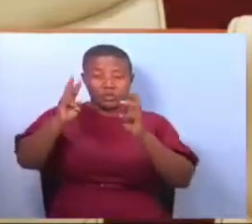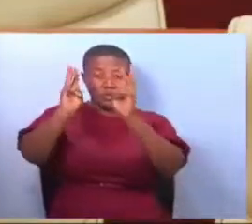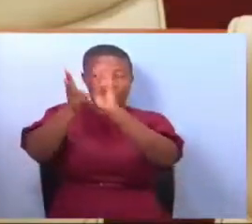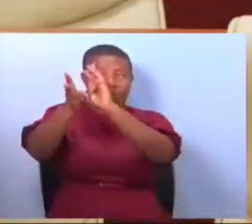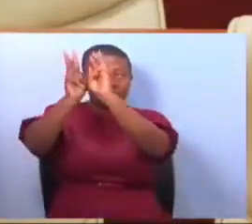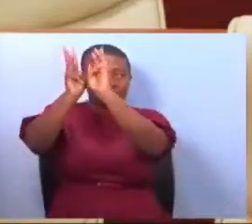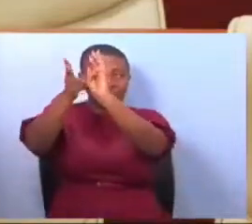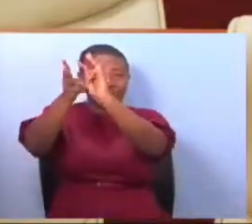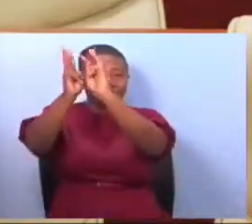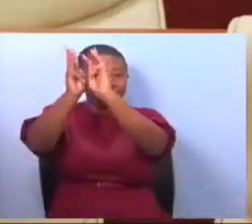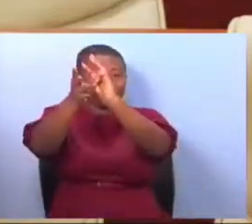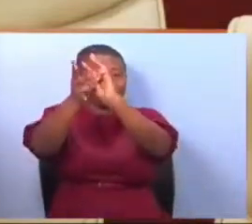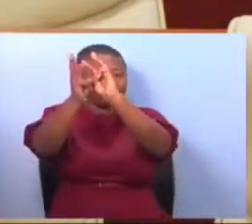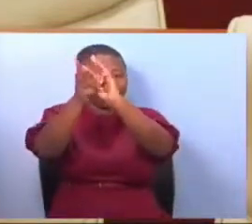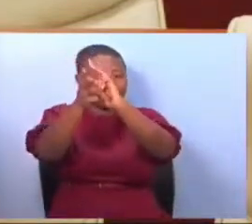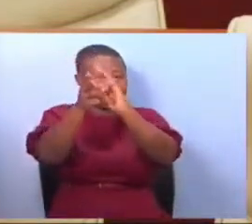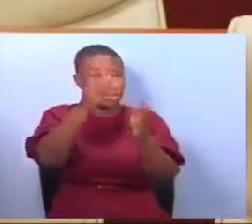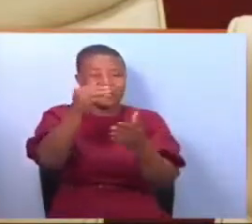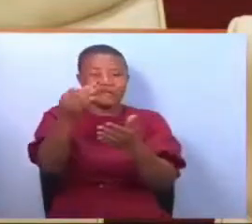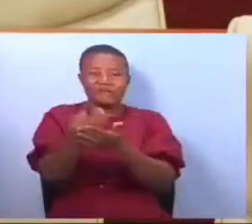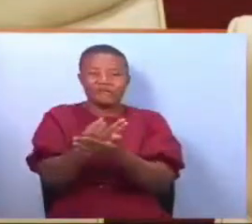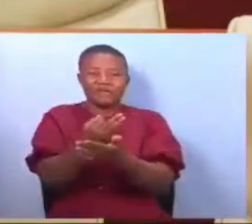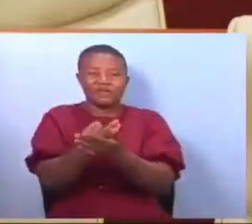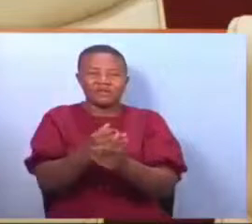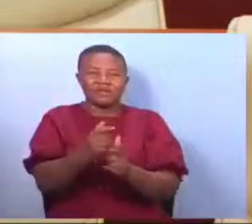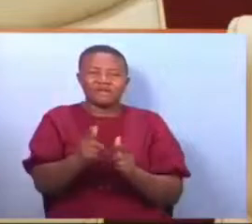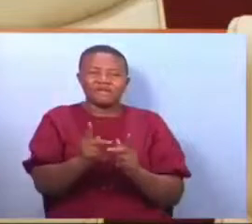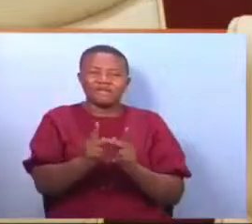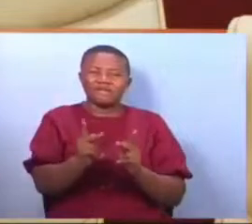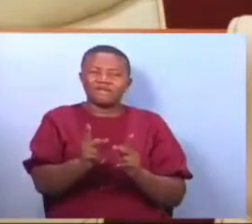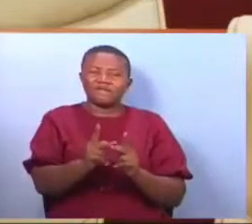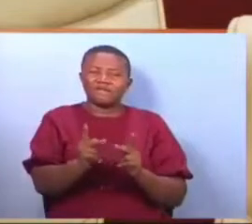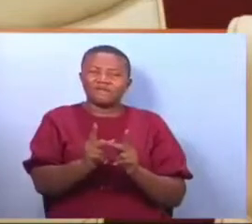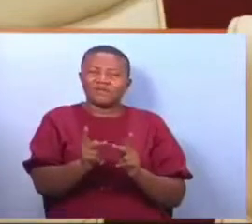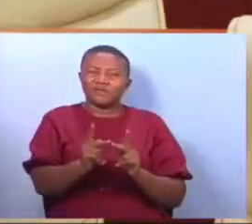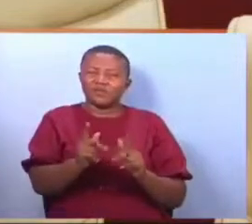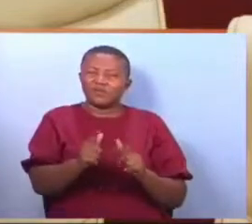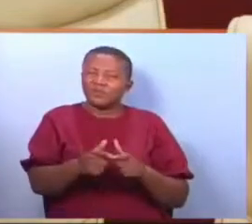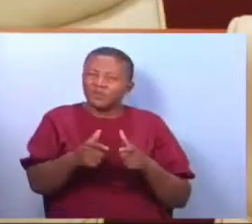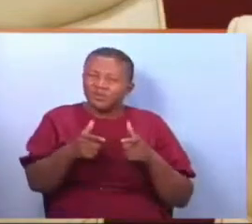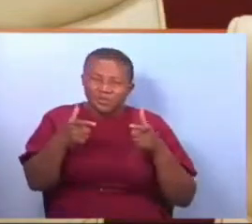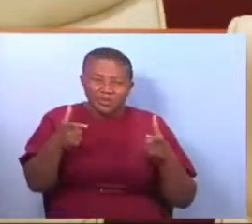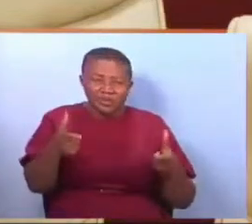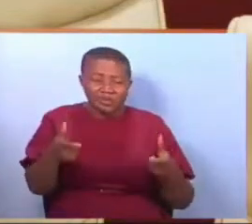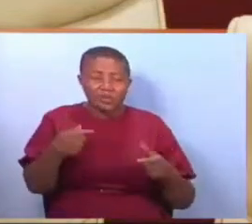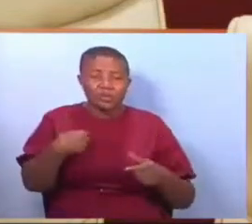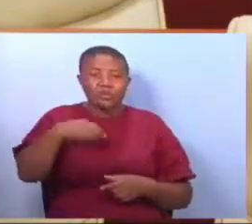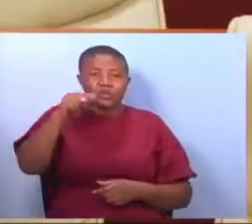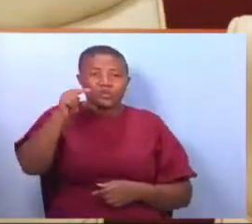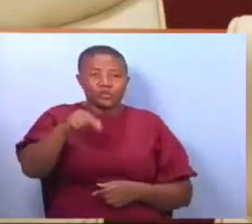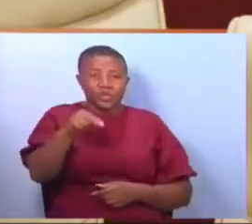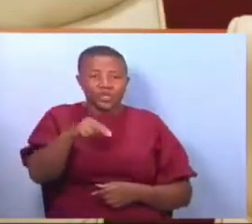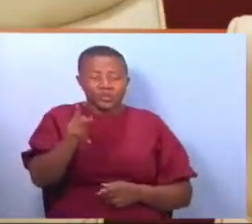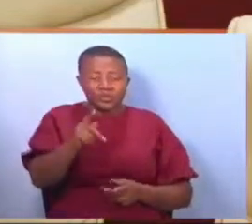change, climate funding is so green. We need people with such expertise to guide policy